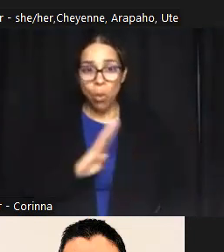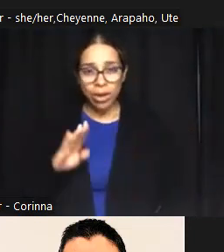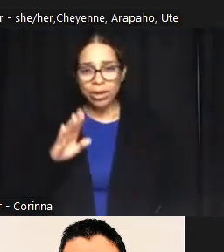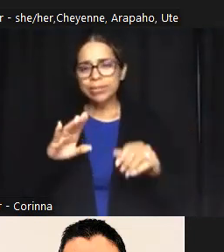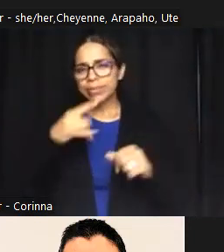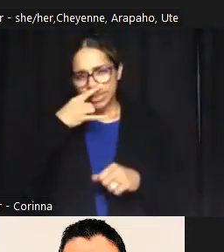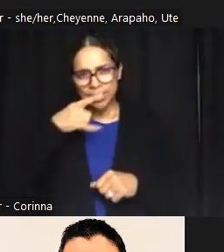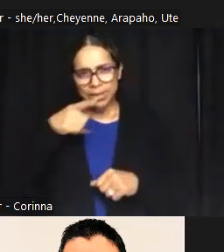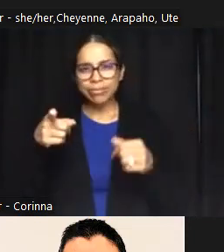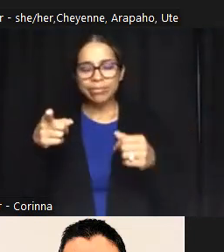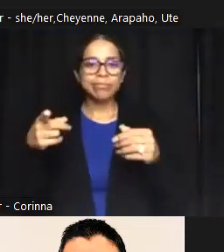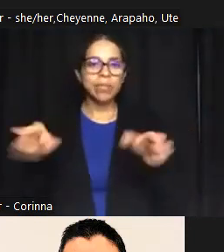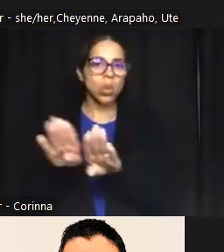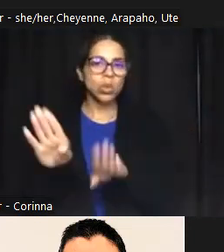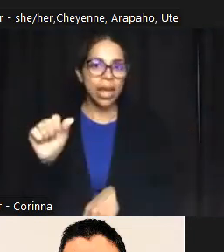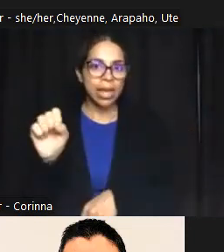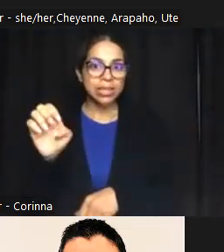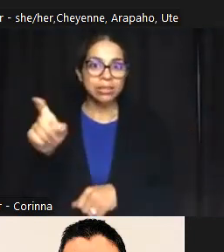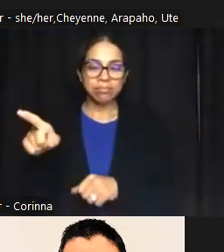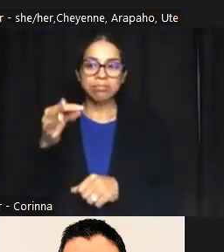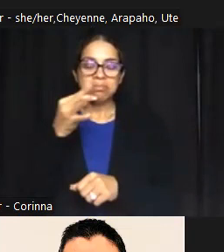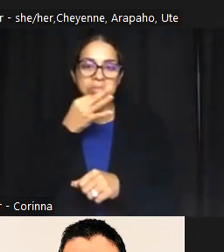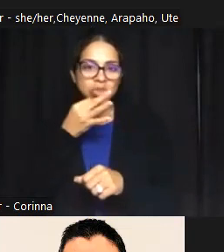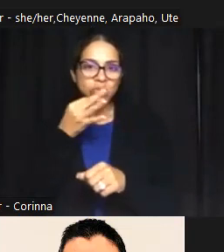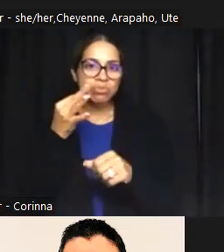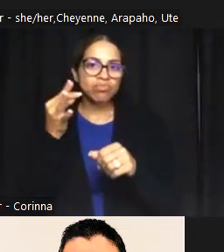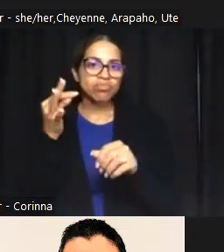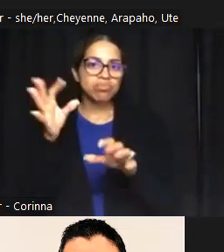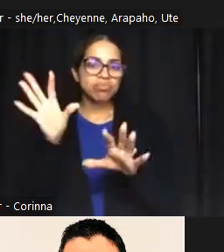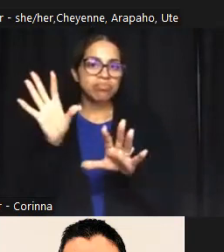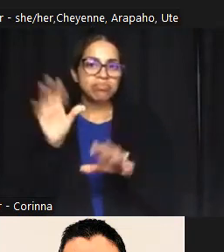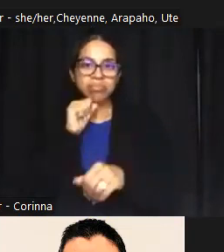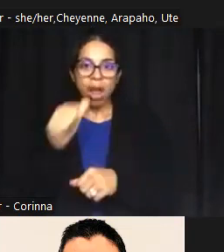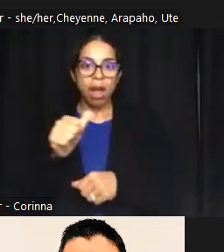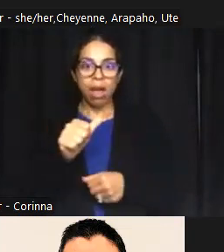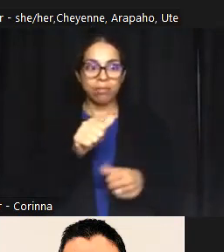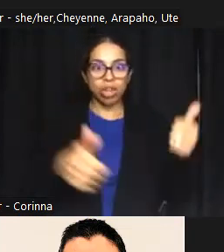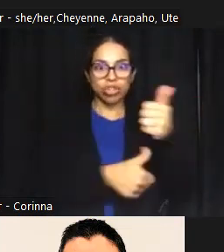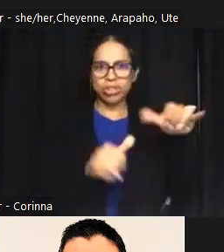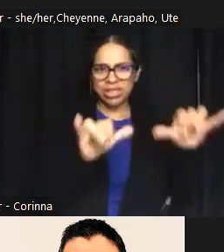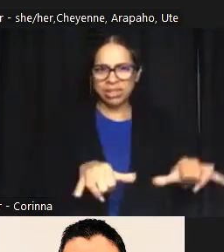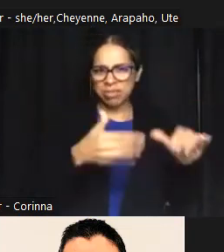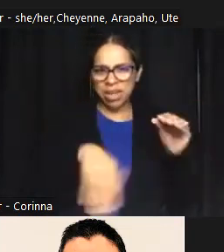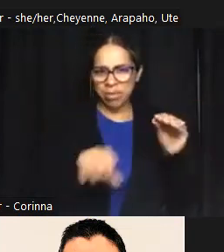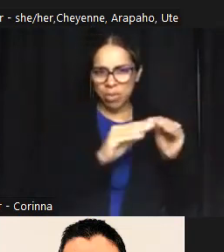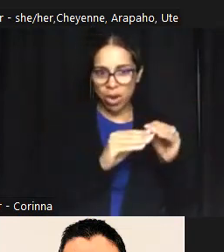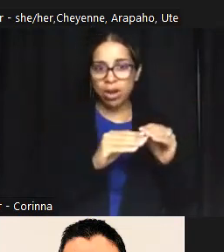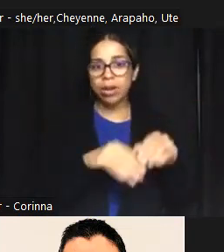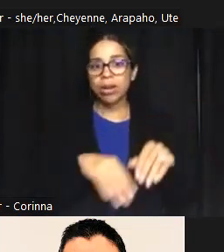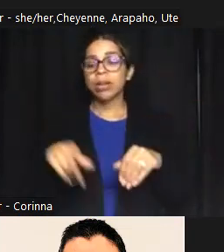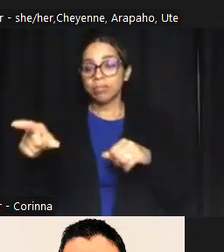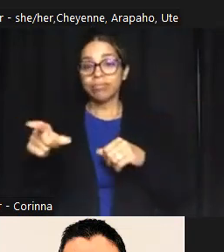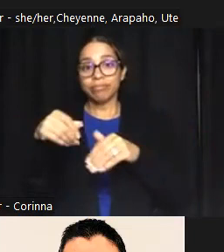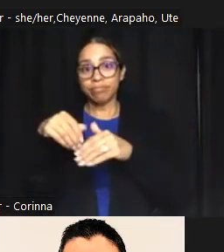going into schools. And one of the things that really was on my heart was, if a kid